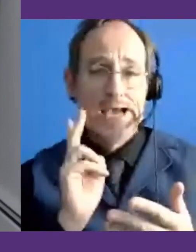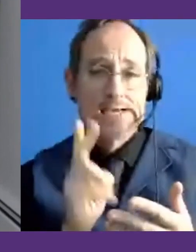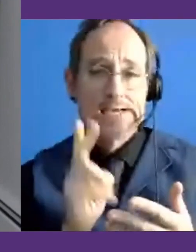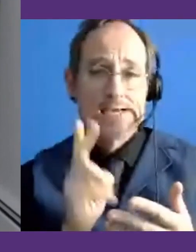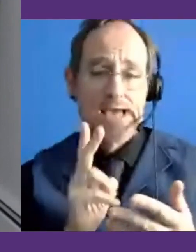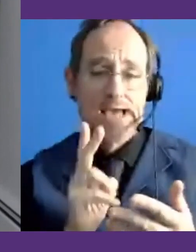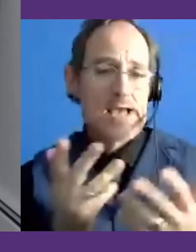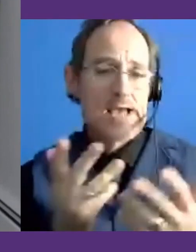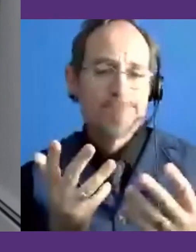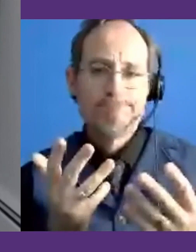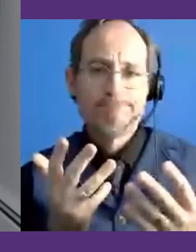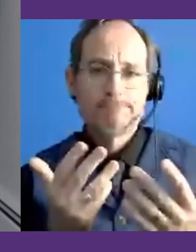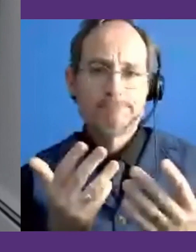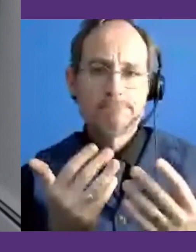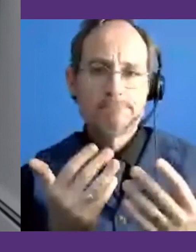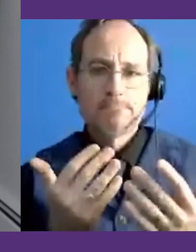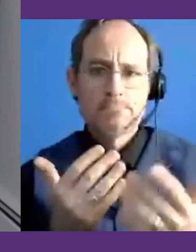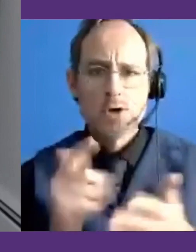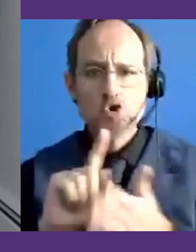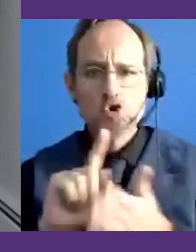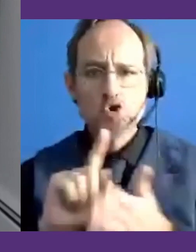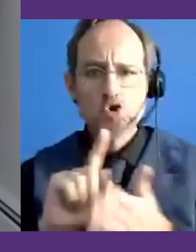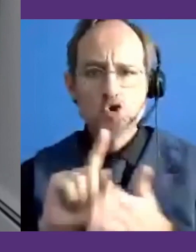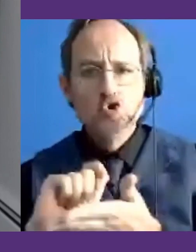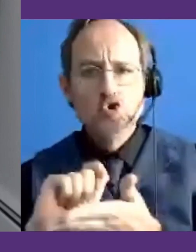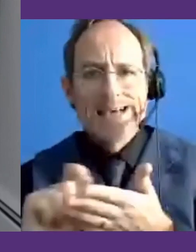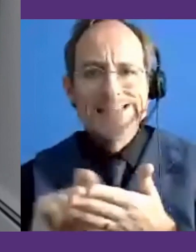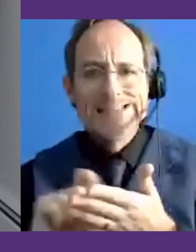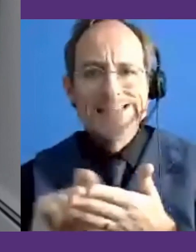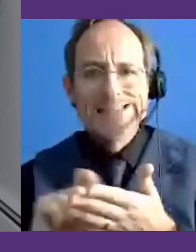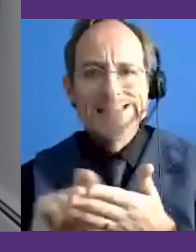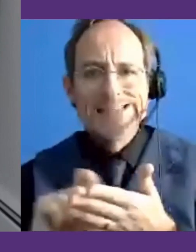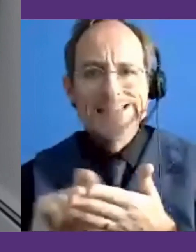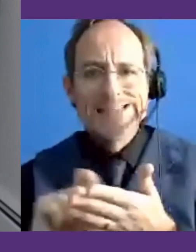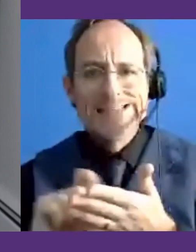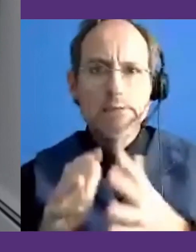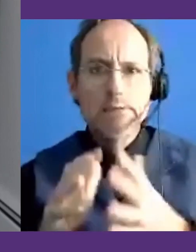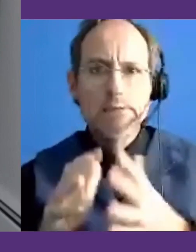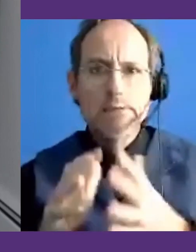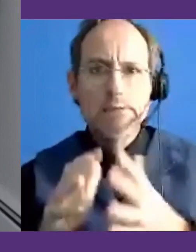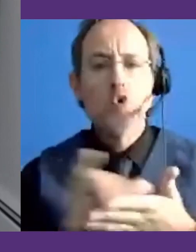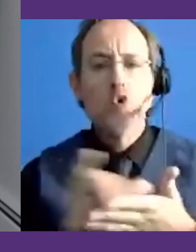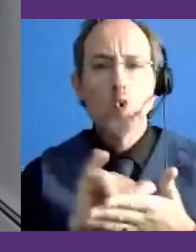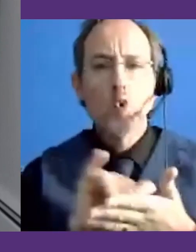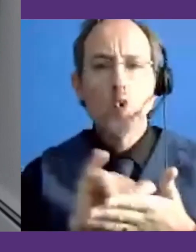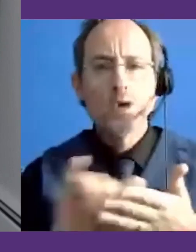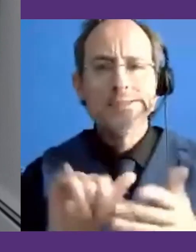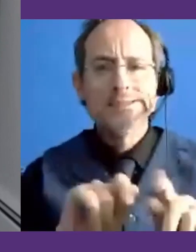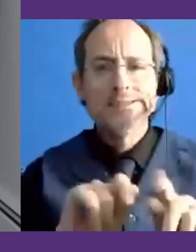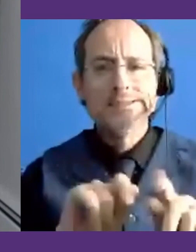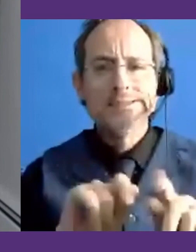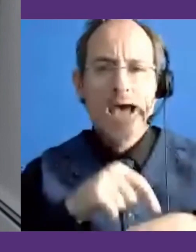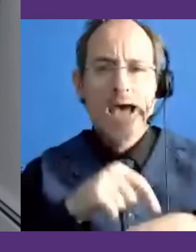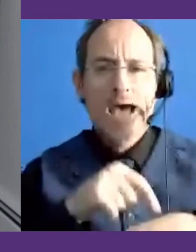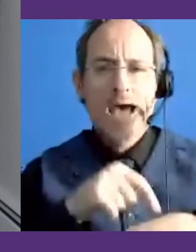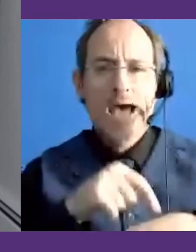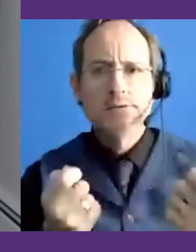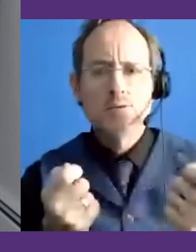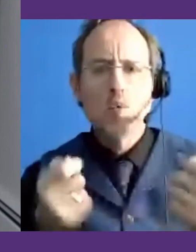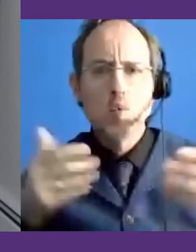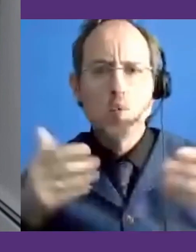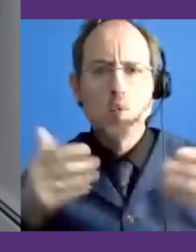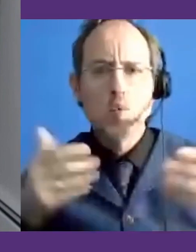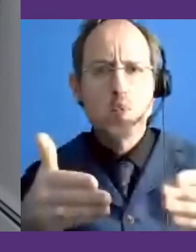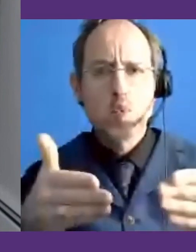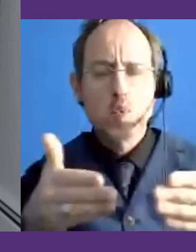journalists. The New York Times certainly has taken up this in terms of focusing on disability as another major